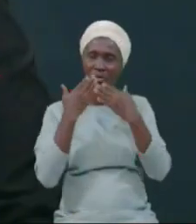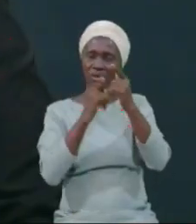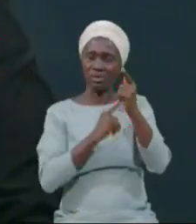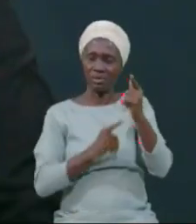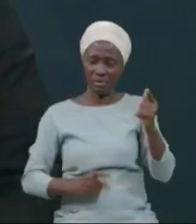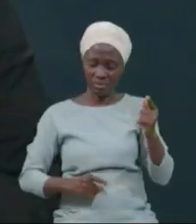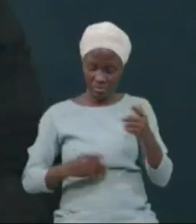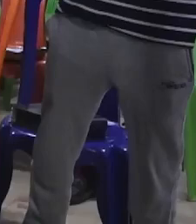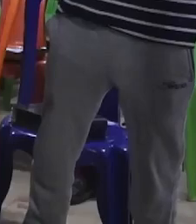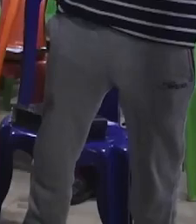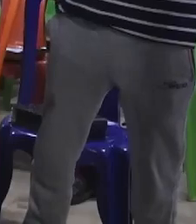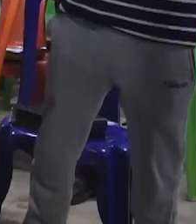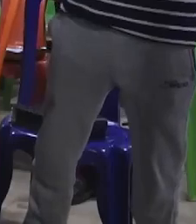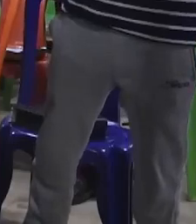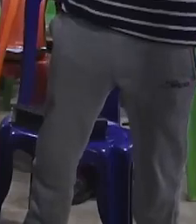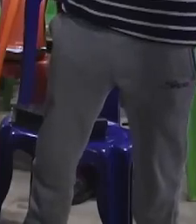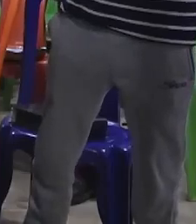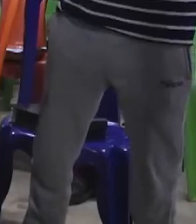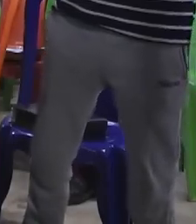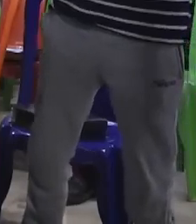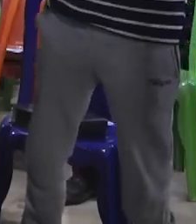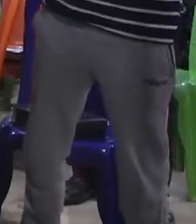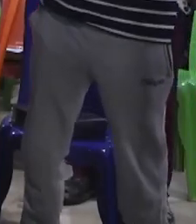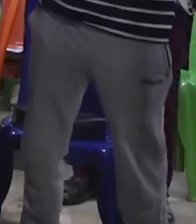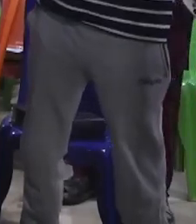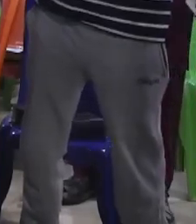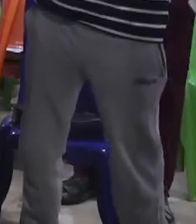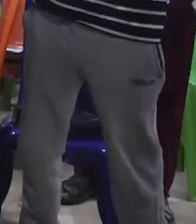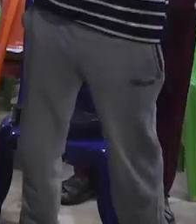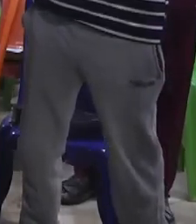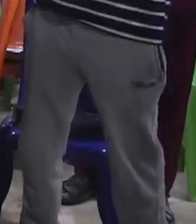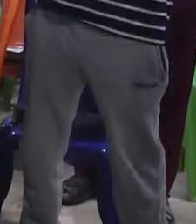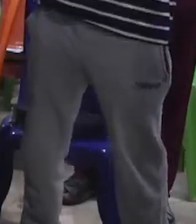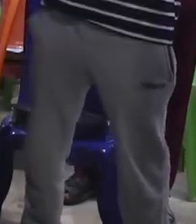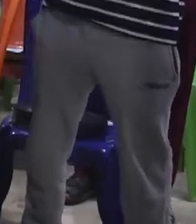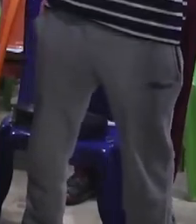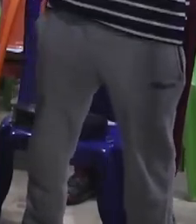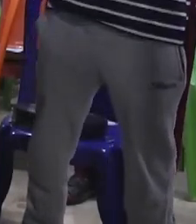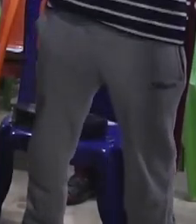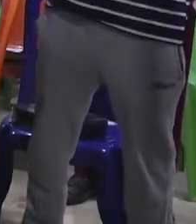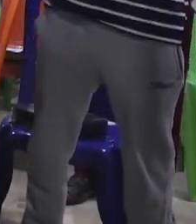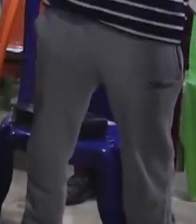In Jesus' name we pray.